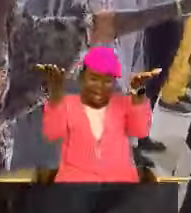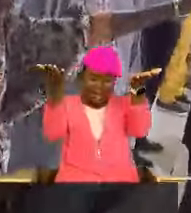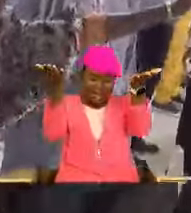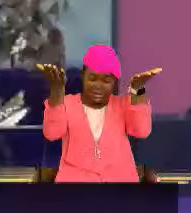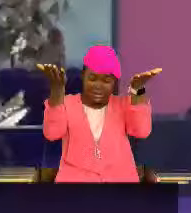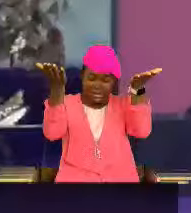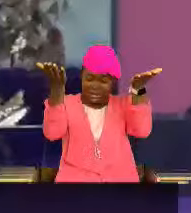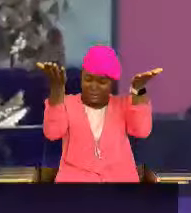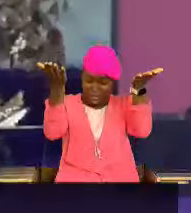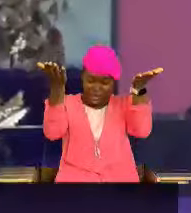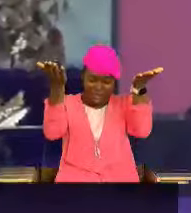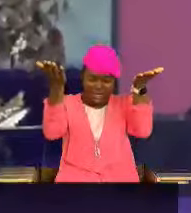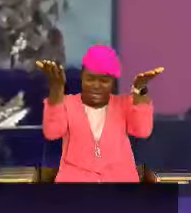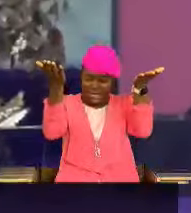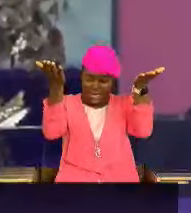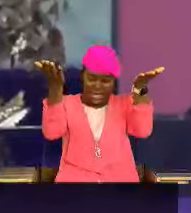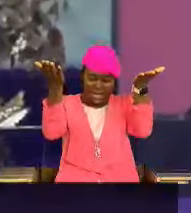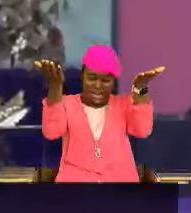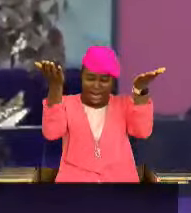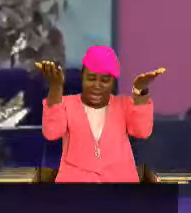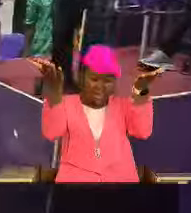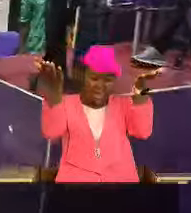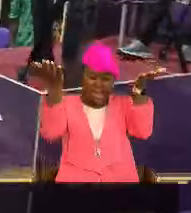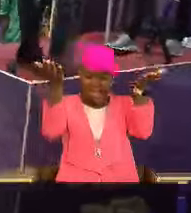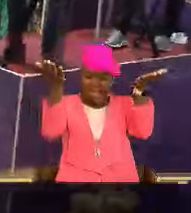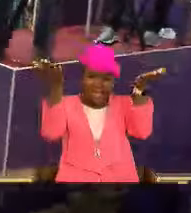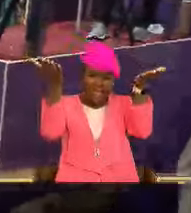Arise steer up yourself